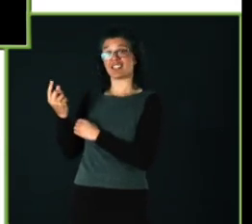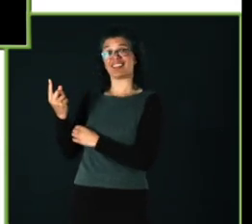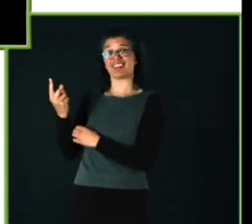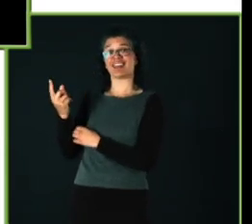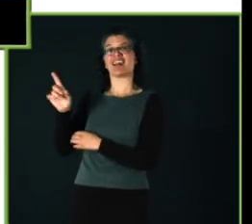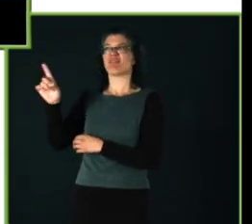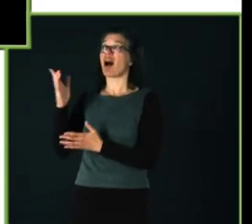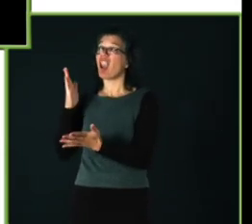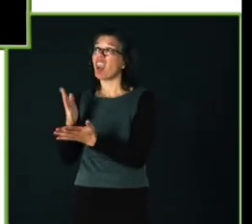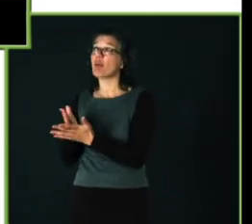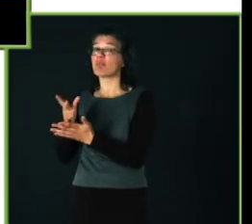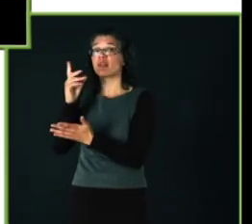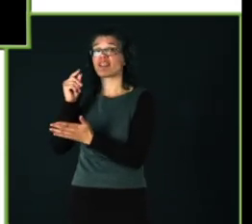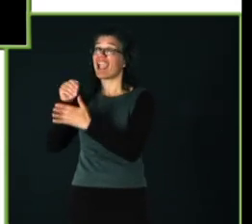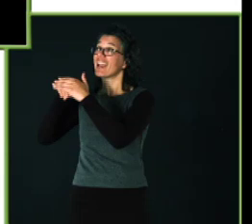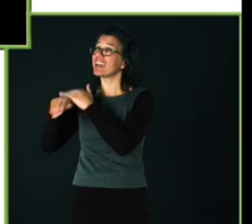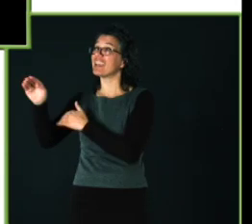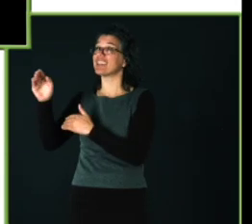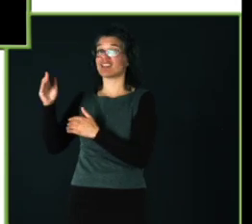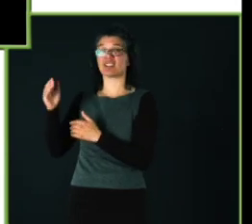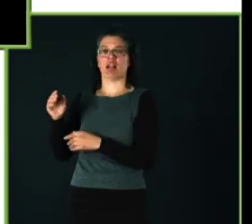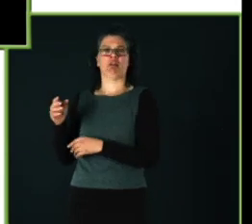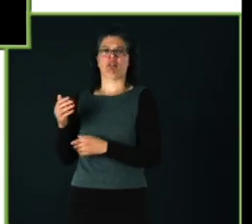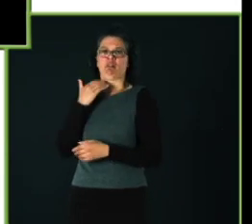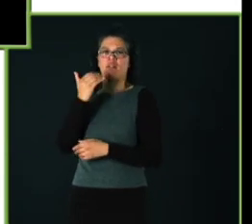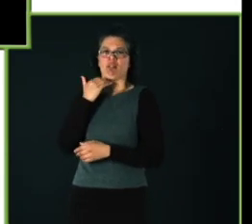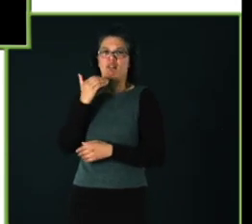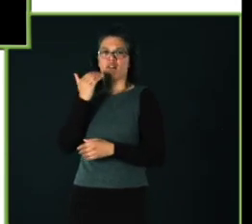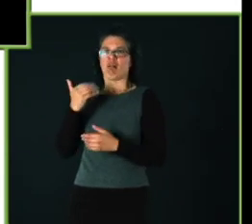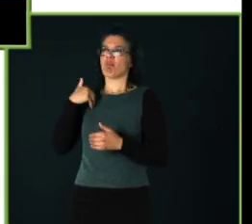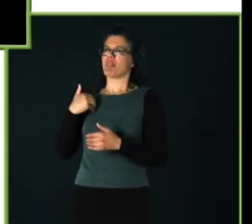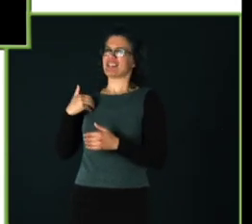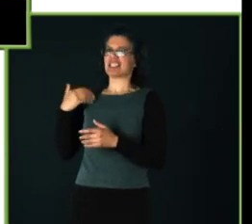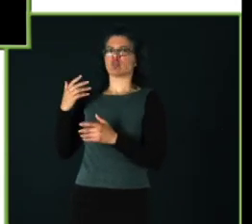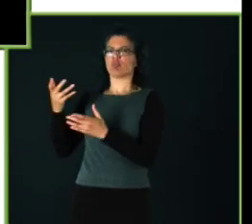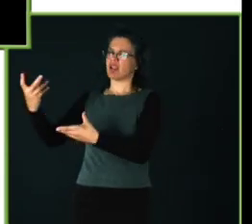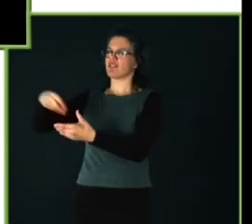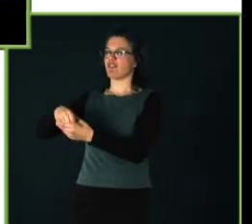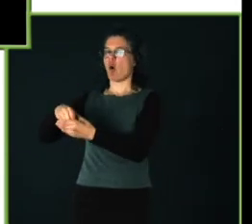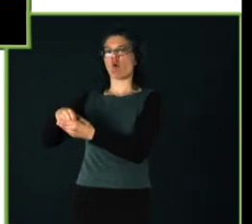Māori can actually have the opportunity to have input into the things that impact upon them.